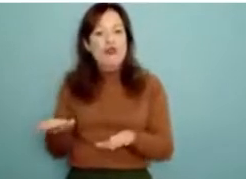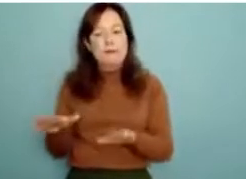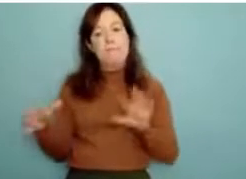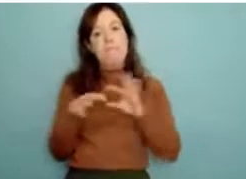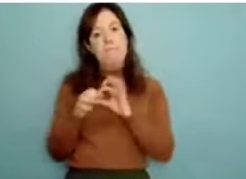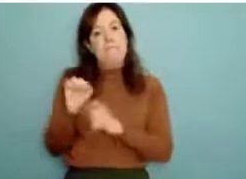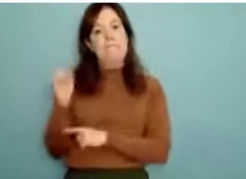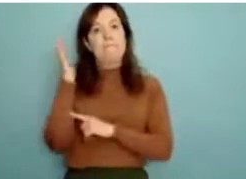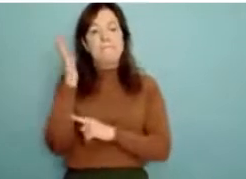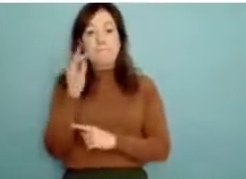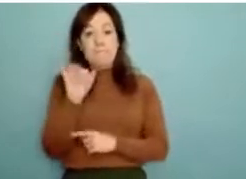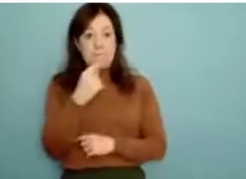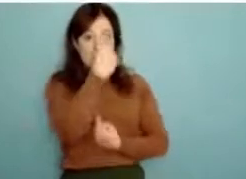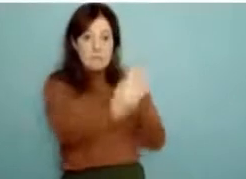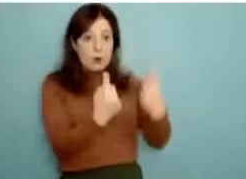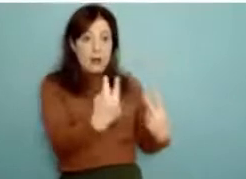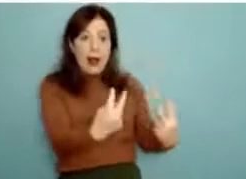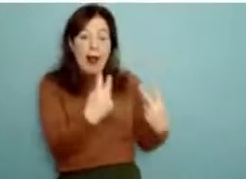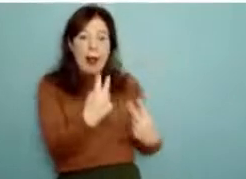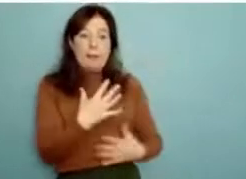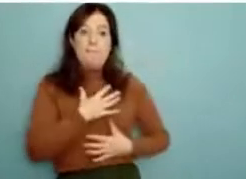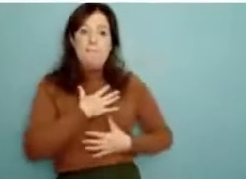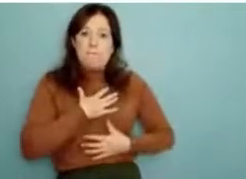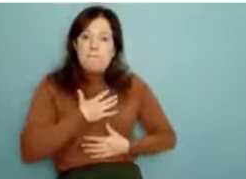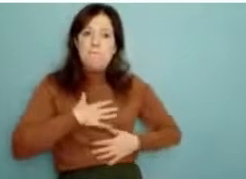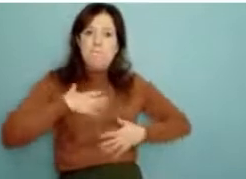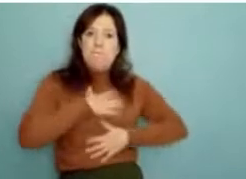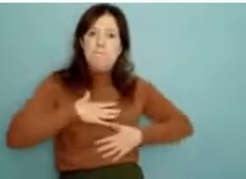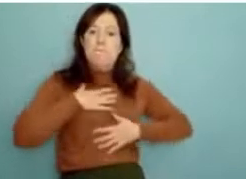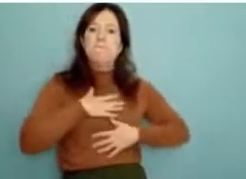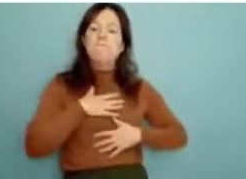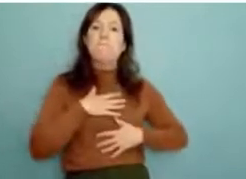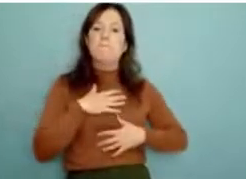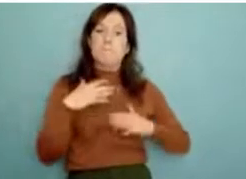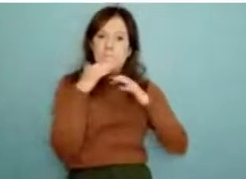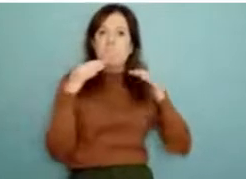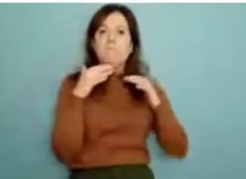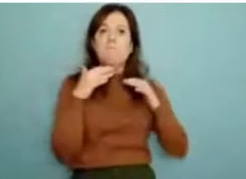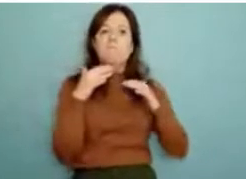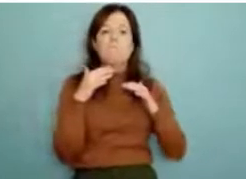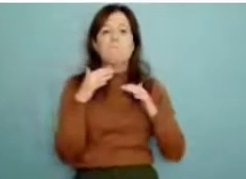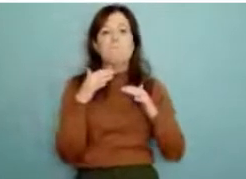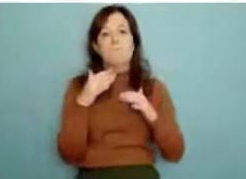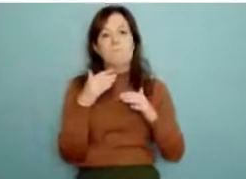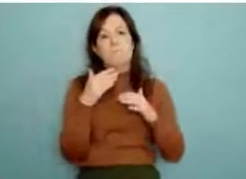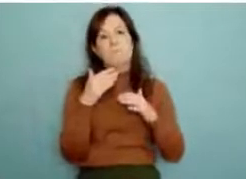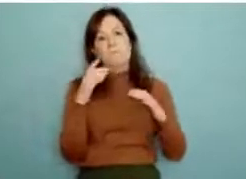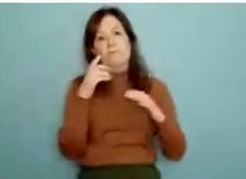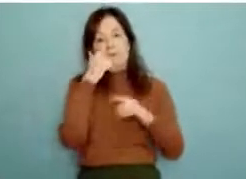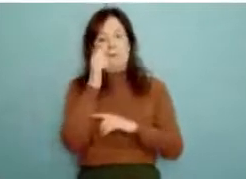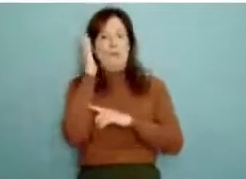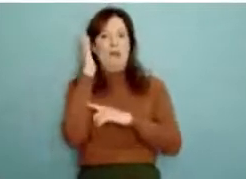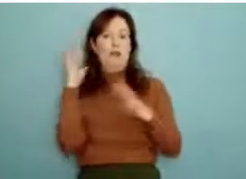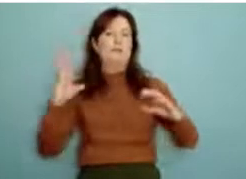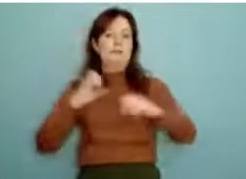If this is something that holds particular meaning for you, then you may wish to take a few moments away from the presentation